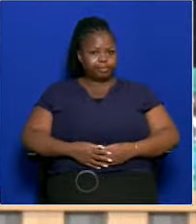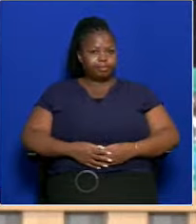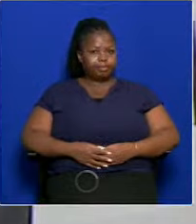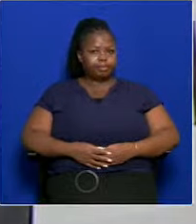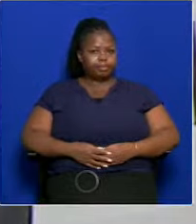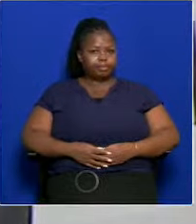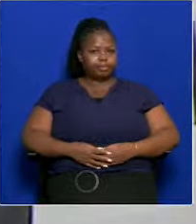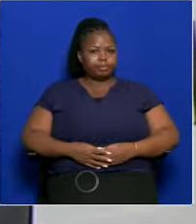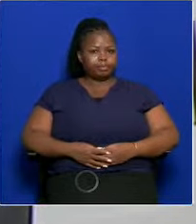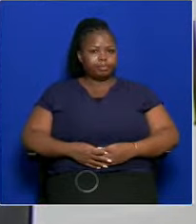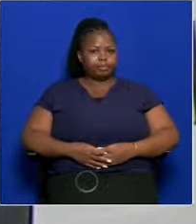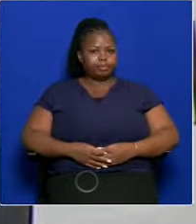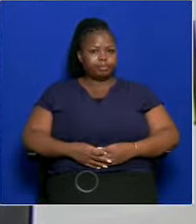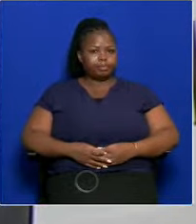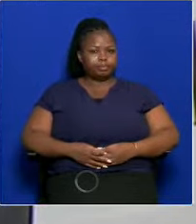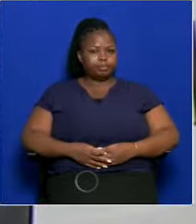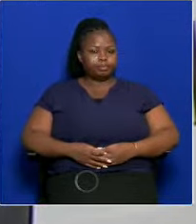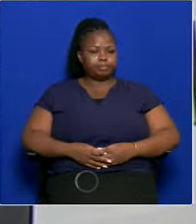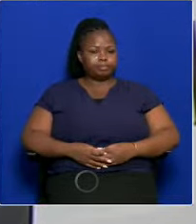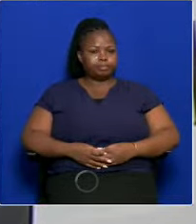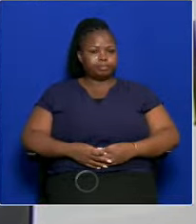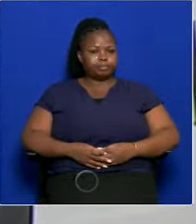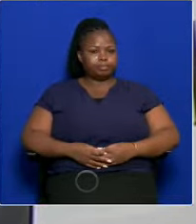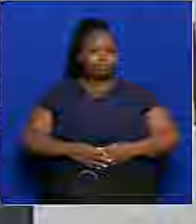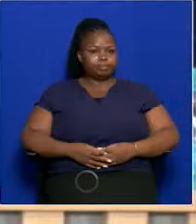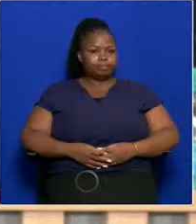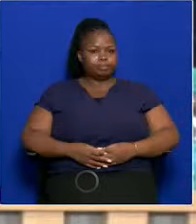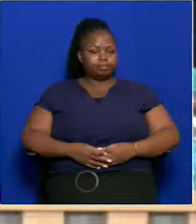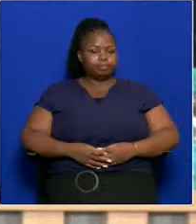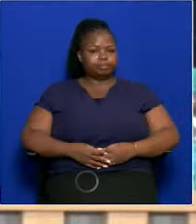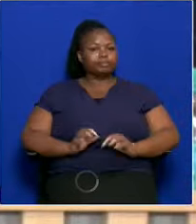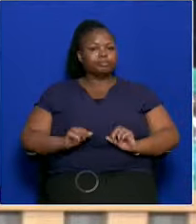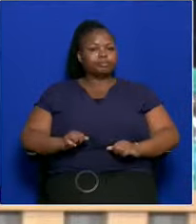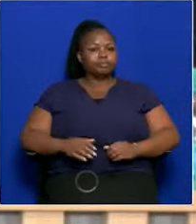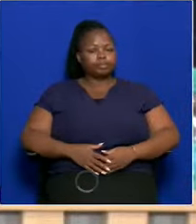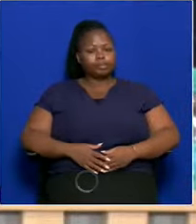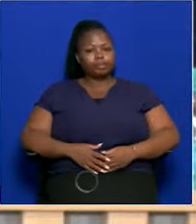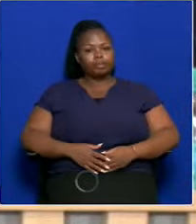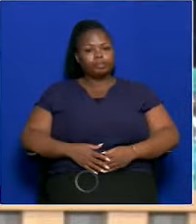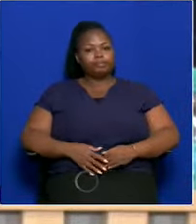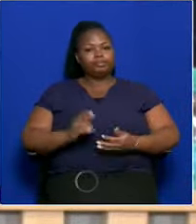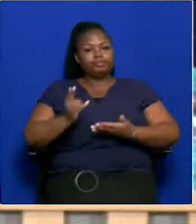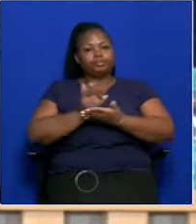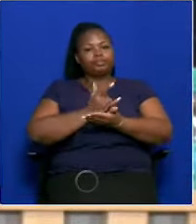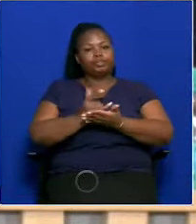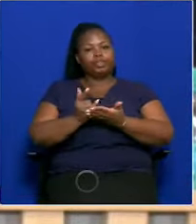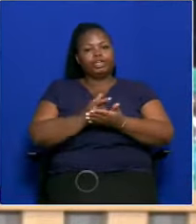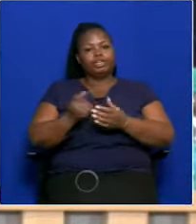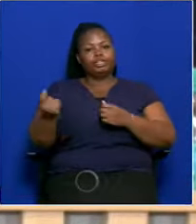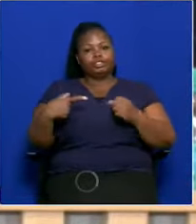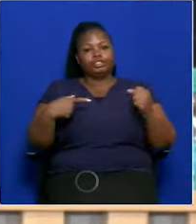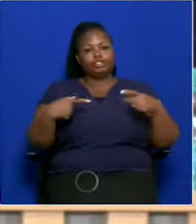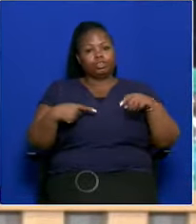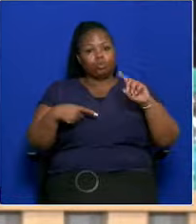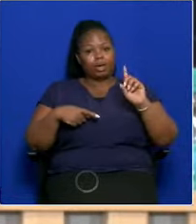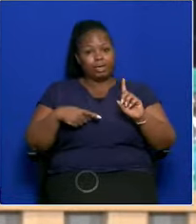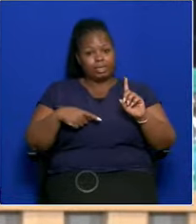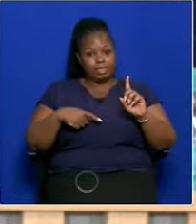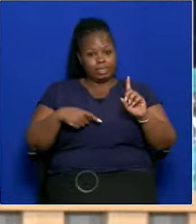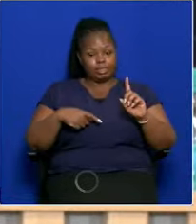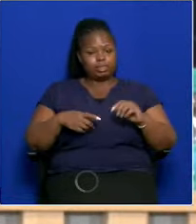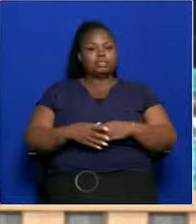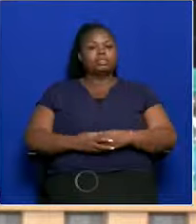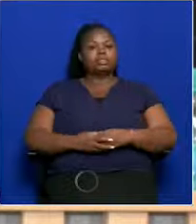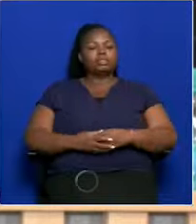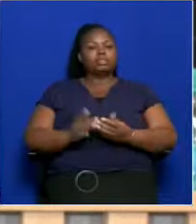Can you see that on the page? Yeah. So if you look at chat 1, there is a message